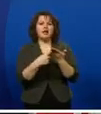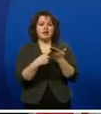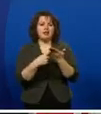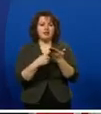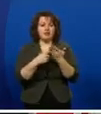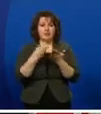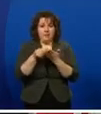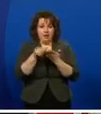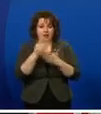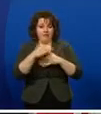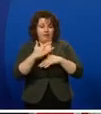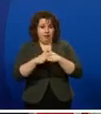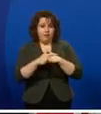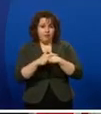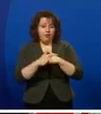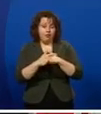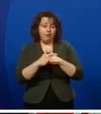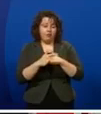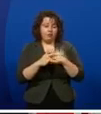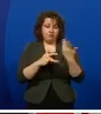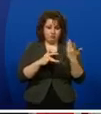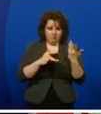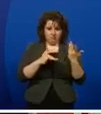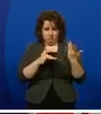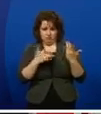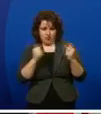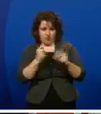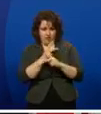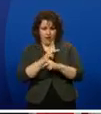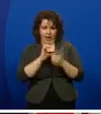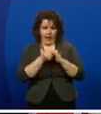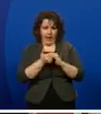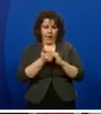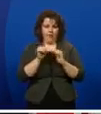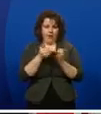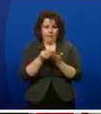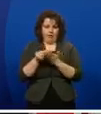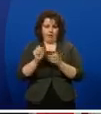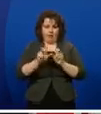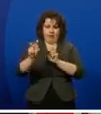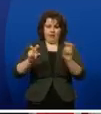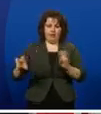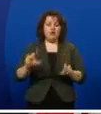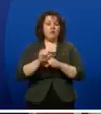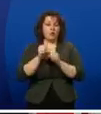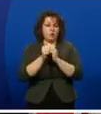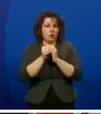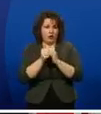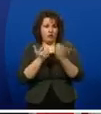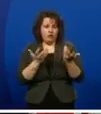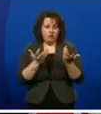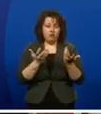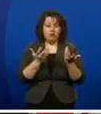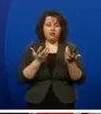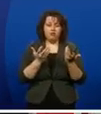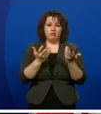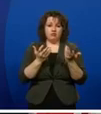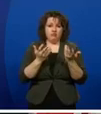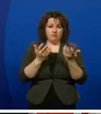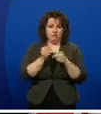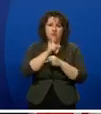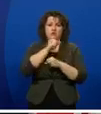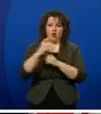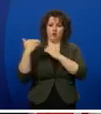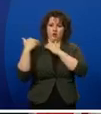funding opportunities to see how we could really braid that funding and collaborate together to really allocate it in